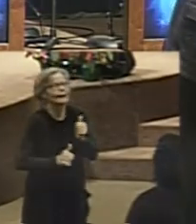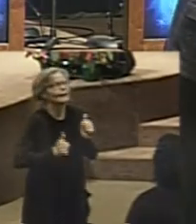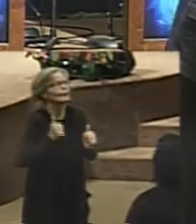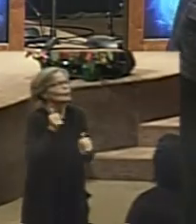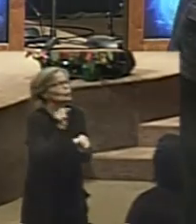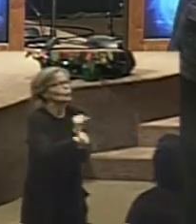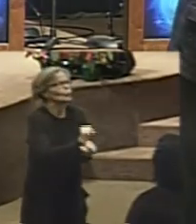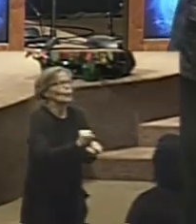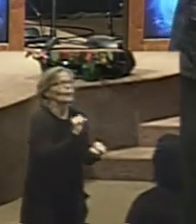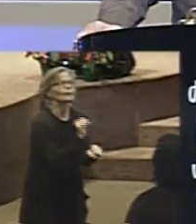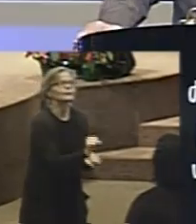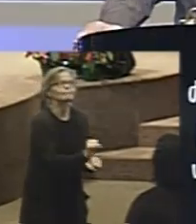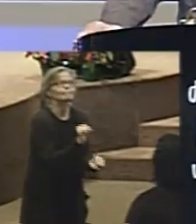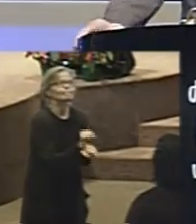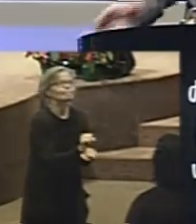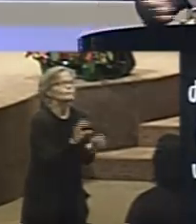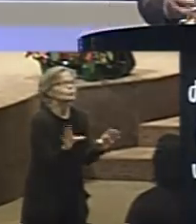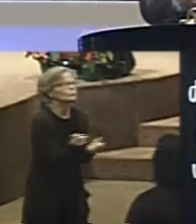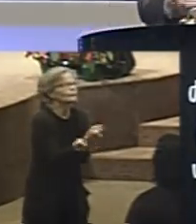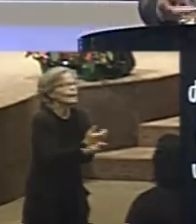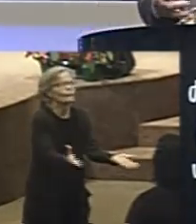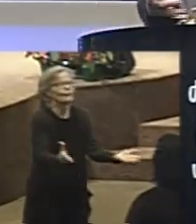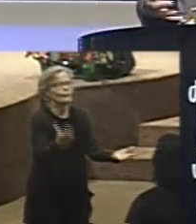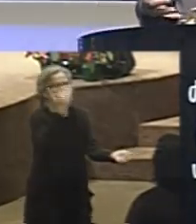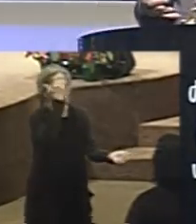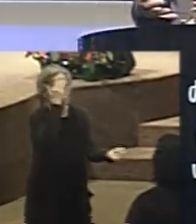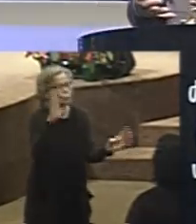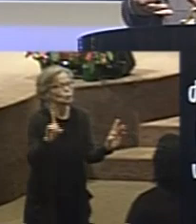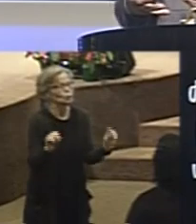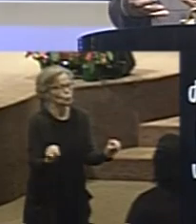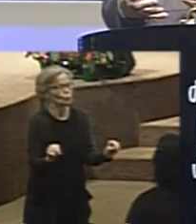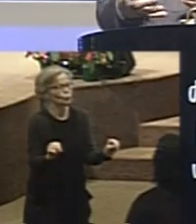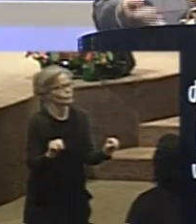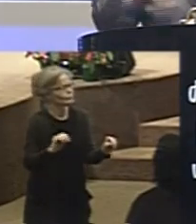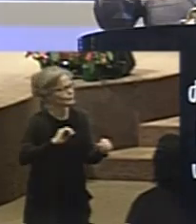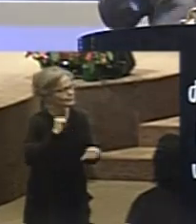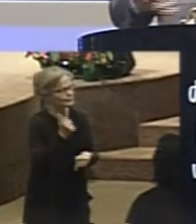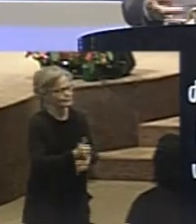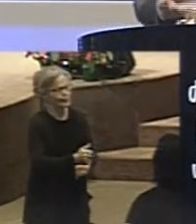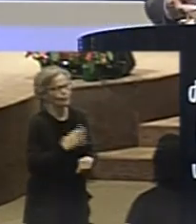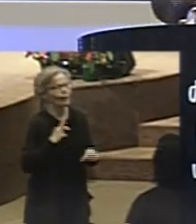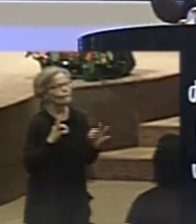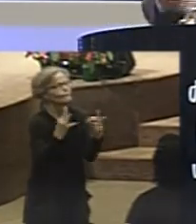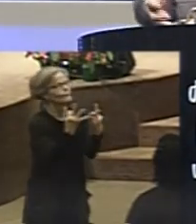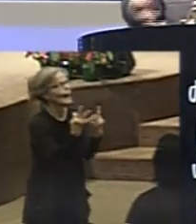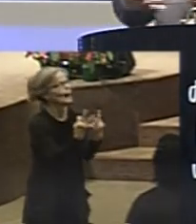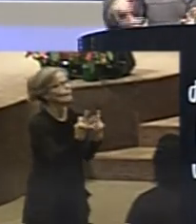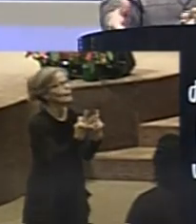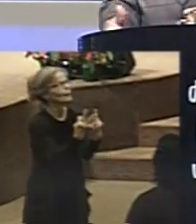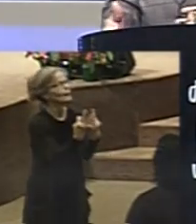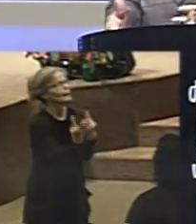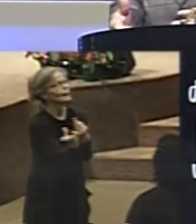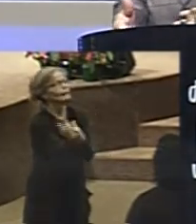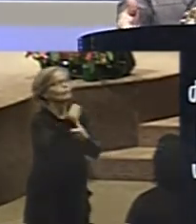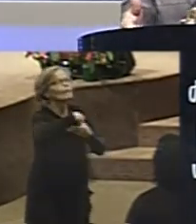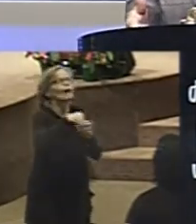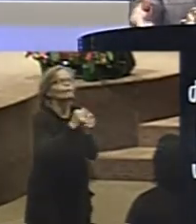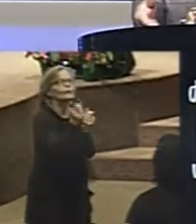we know to do to get our family in this safe, settled